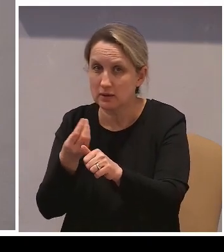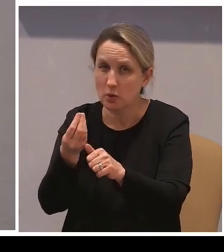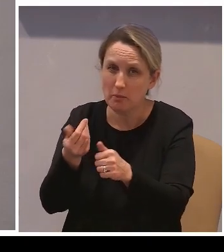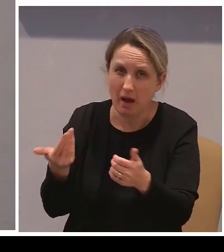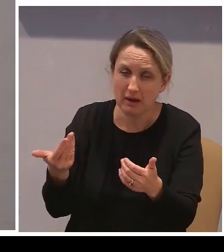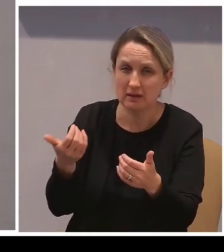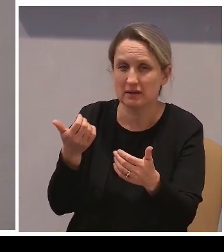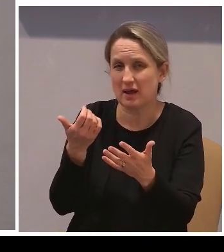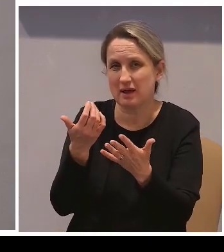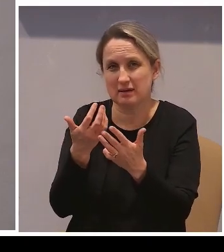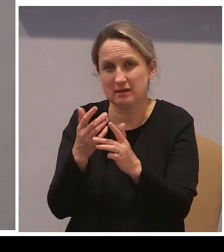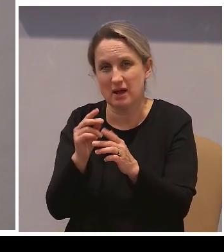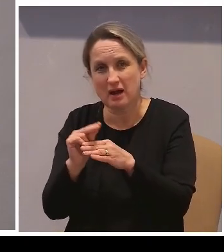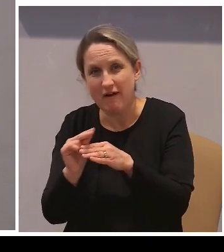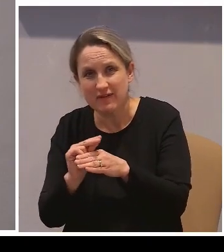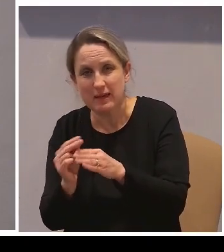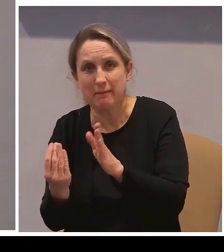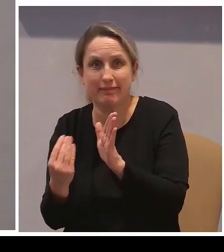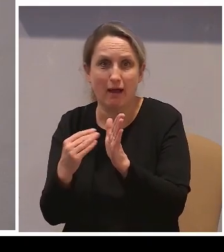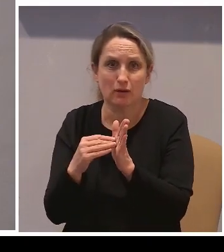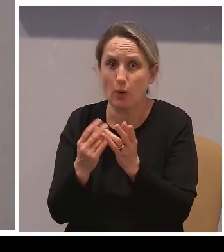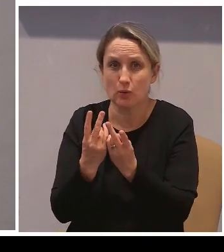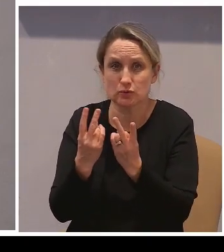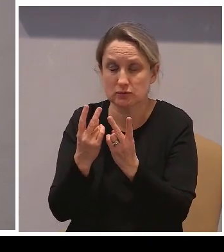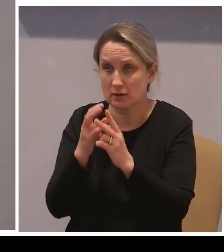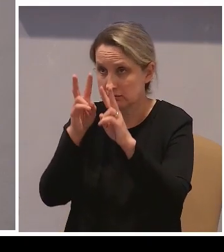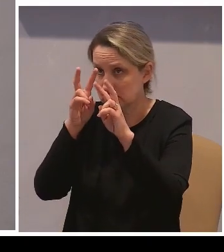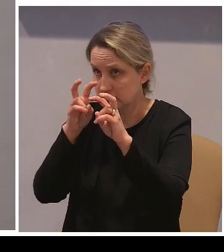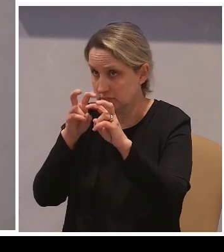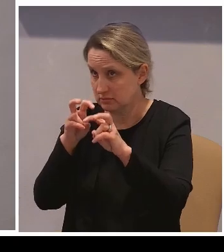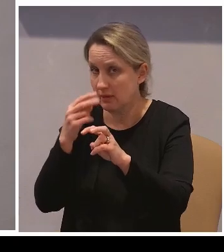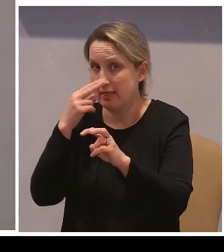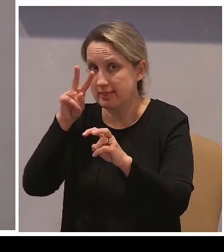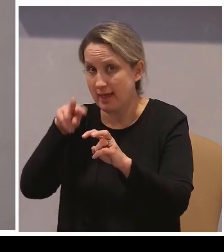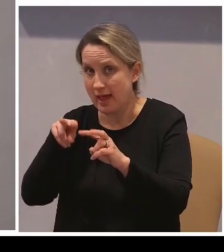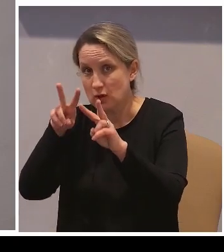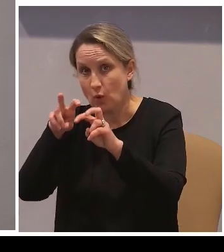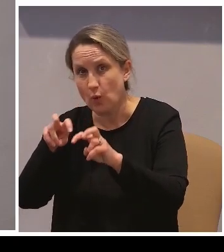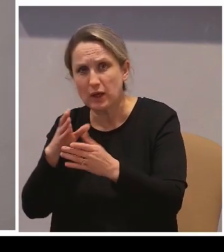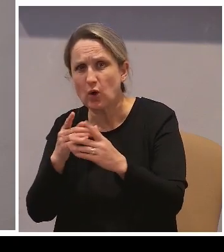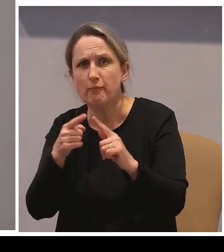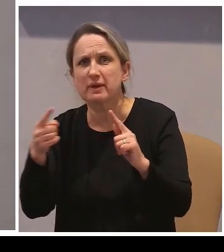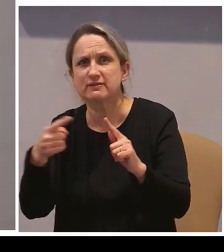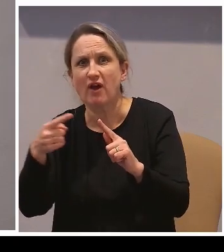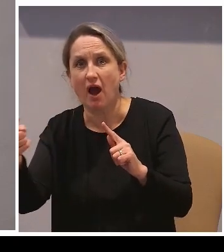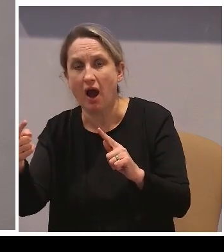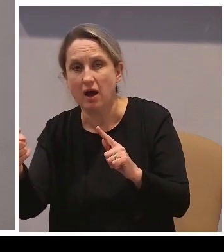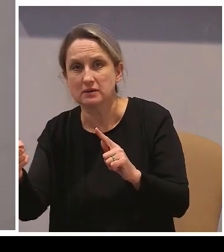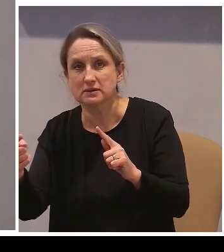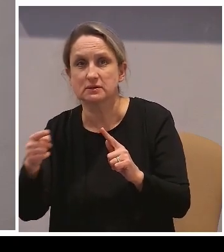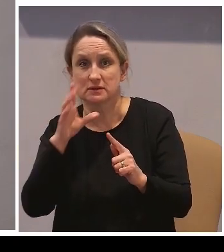või And või selle diagnoosi, you should siis sealt on tegelikult näha, search there, either by diagnosis or